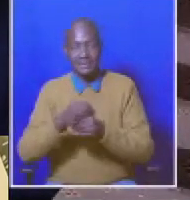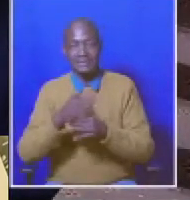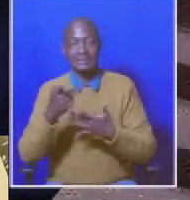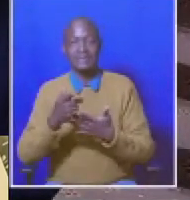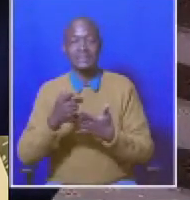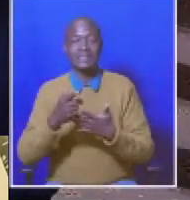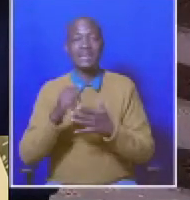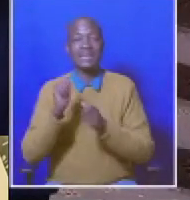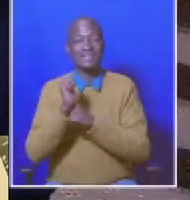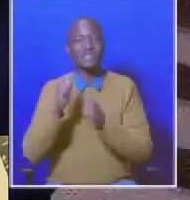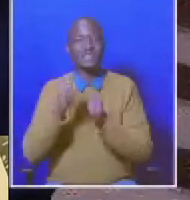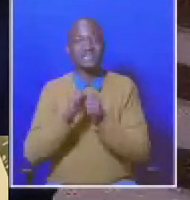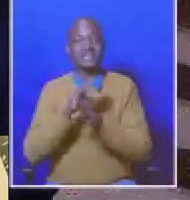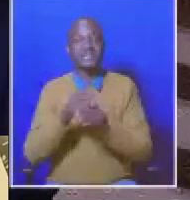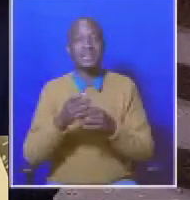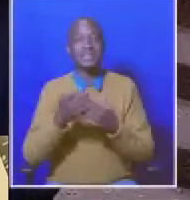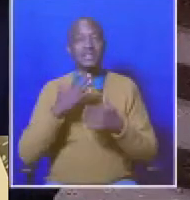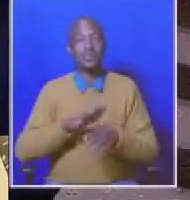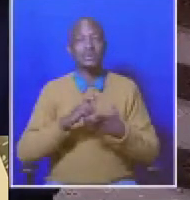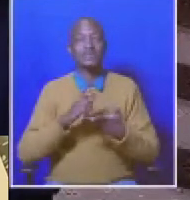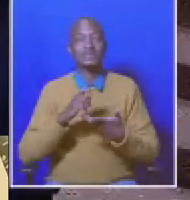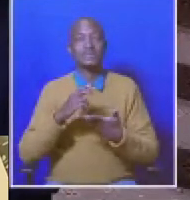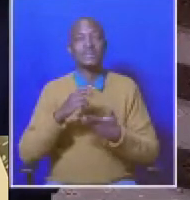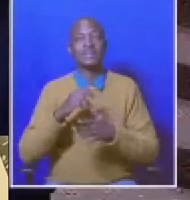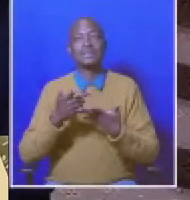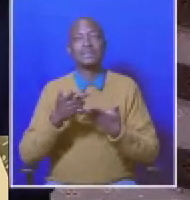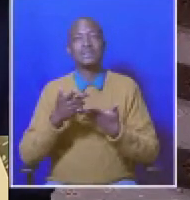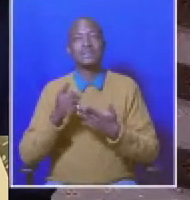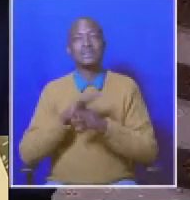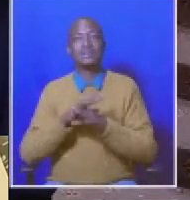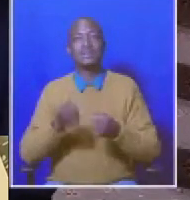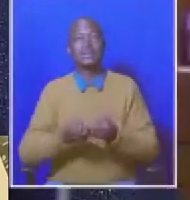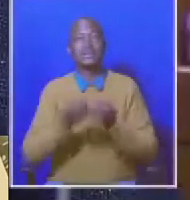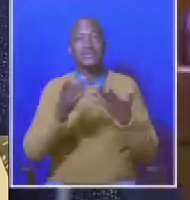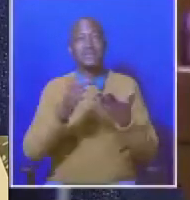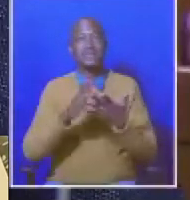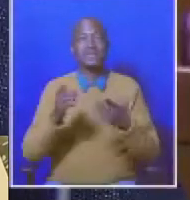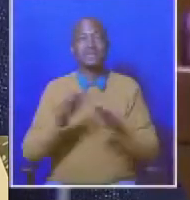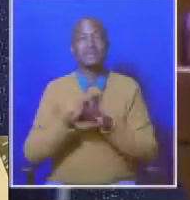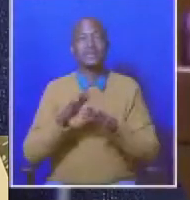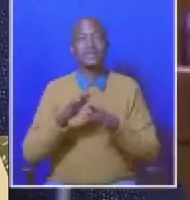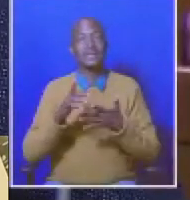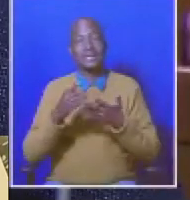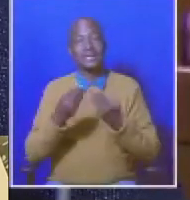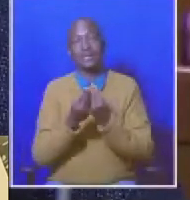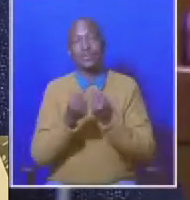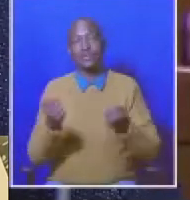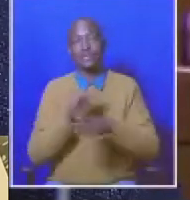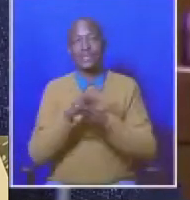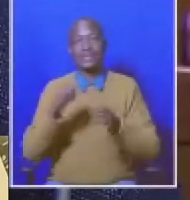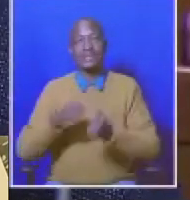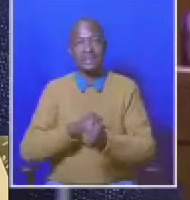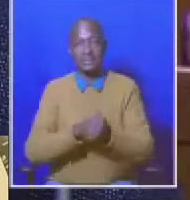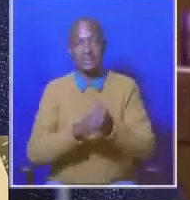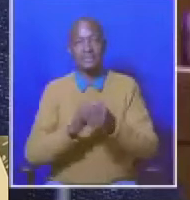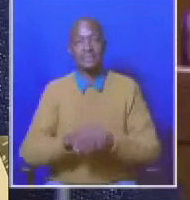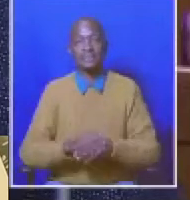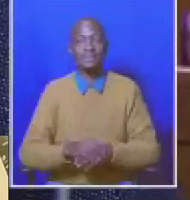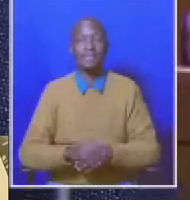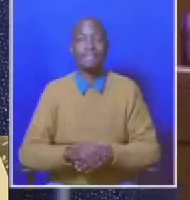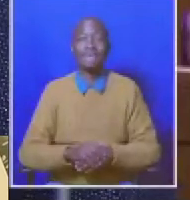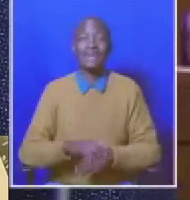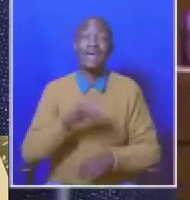future water demand targets, as stated in the Greater Bloemfontein Reconciliation Strategy. The Mayor